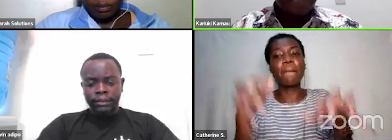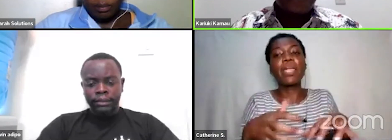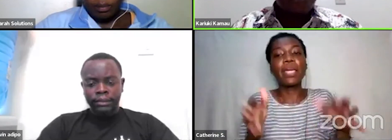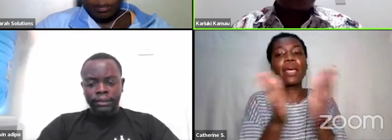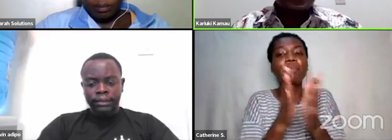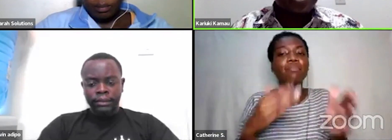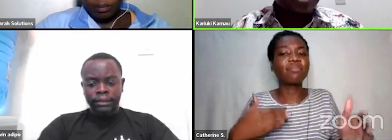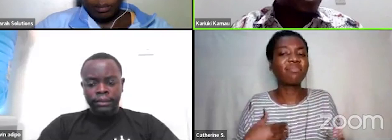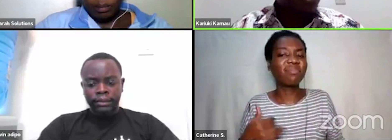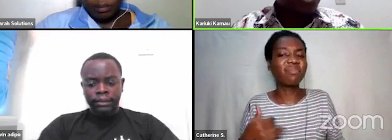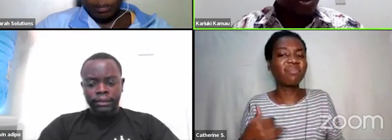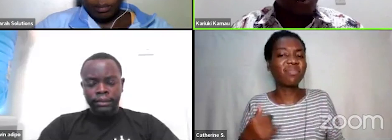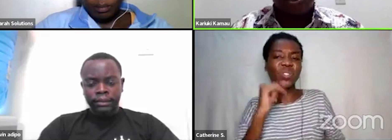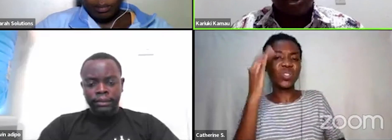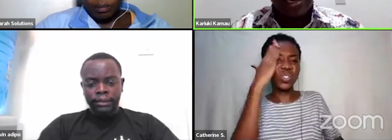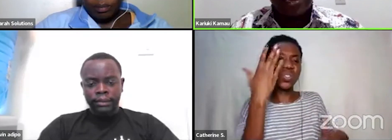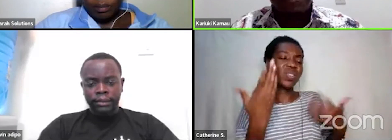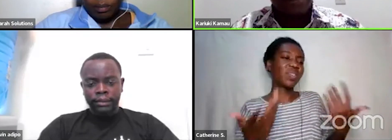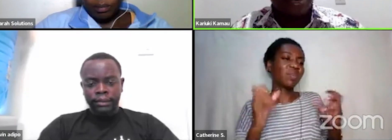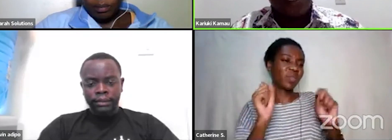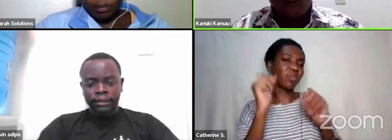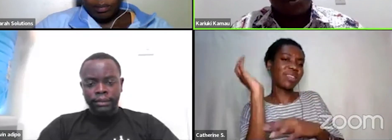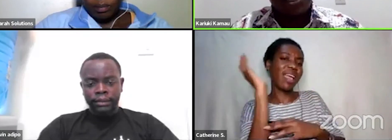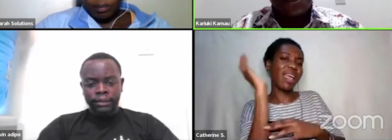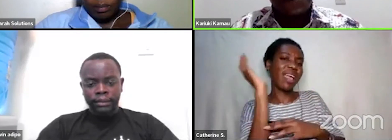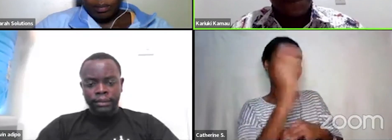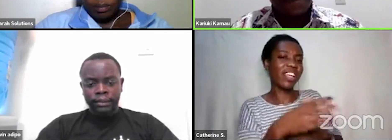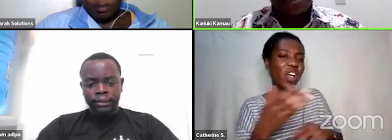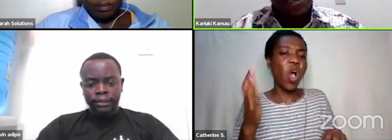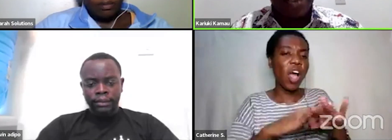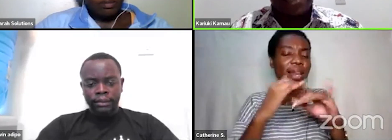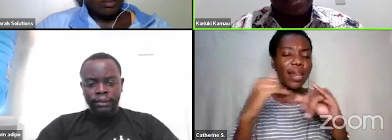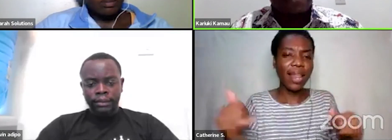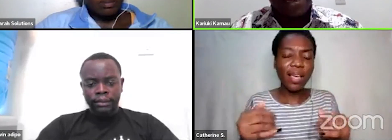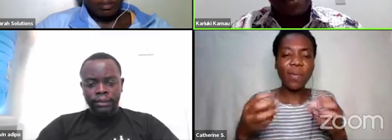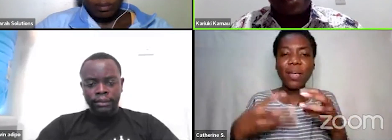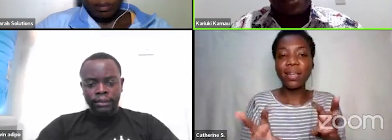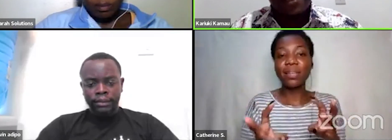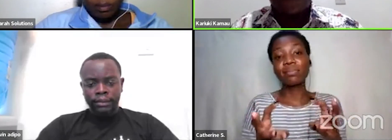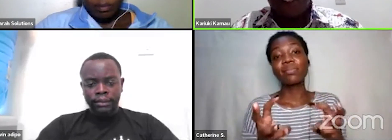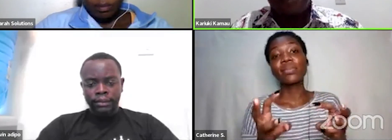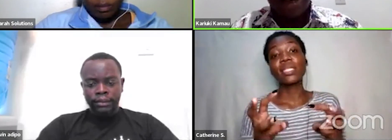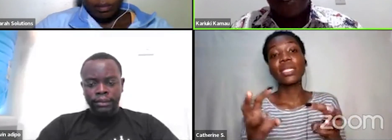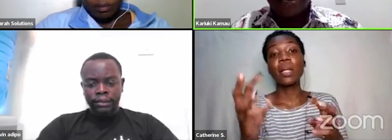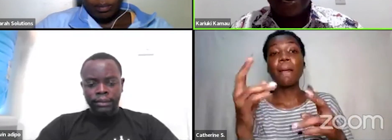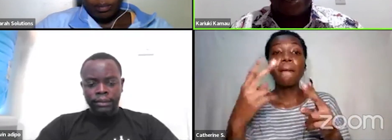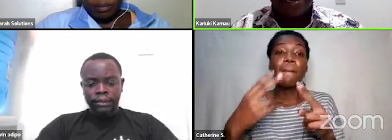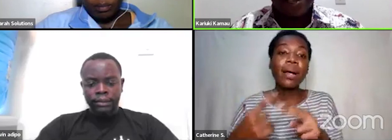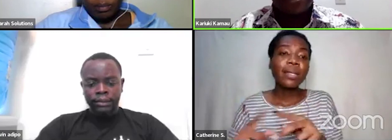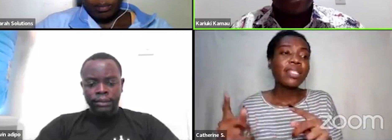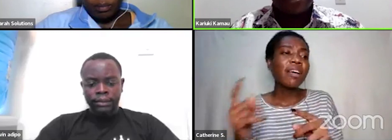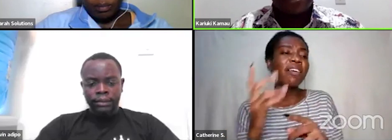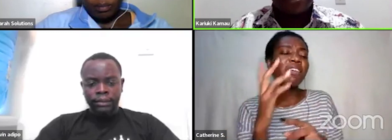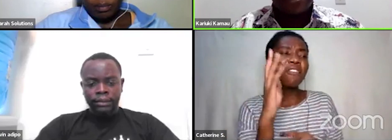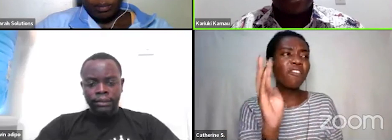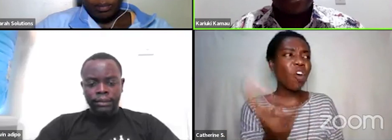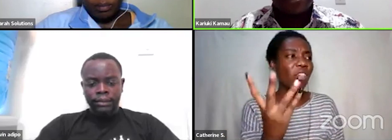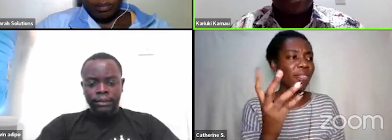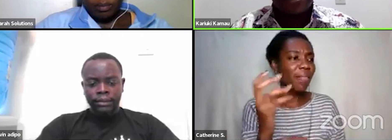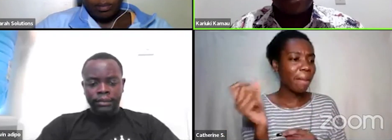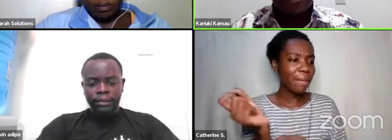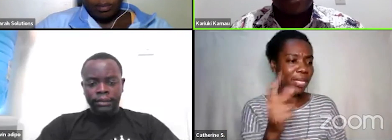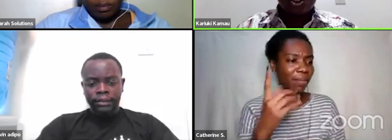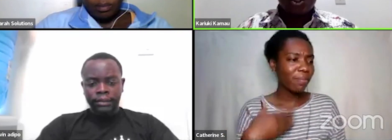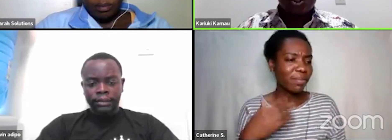could have gone directly to the online platforms. But luckily, by the 4th month, when I realized farming